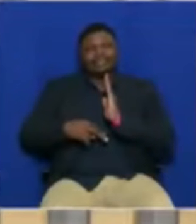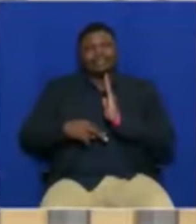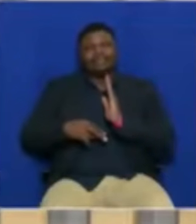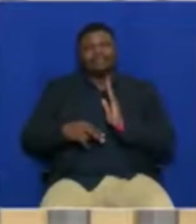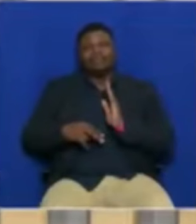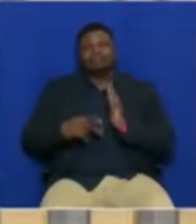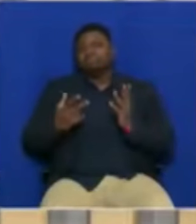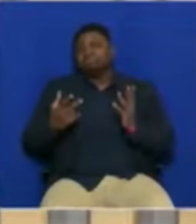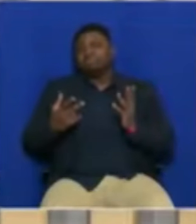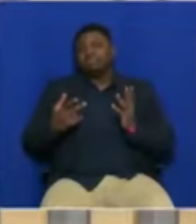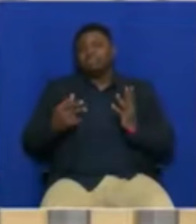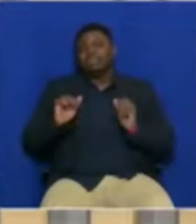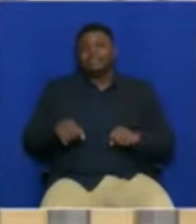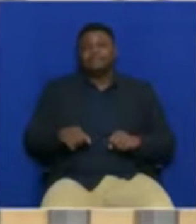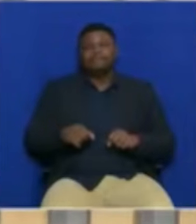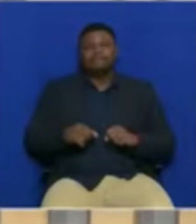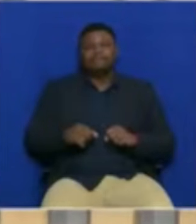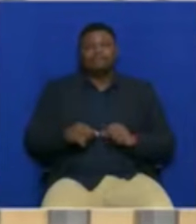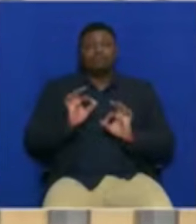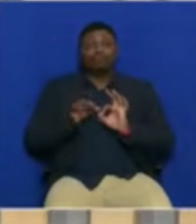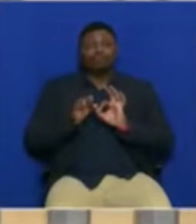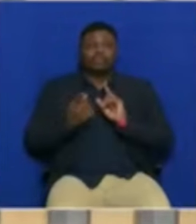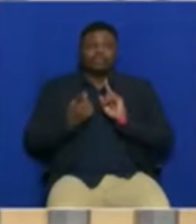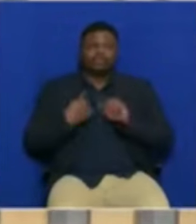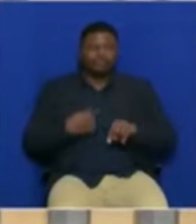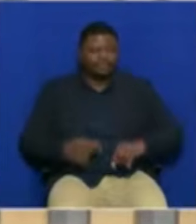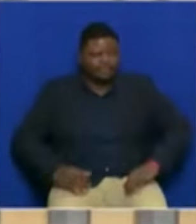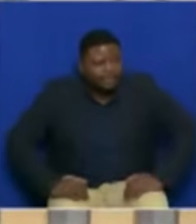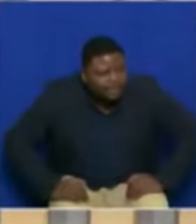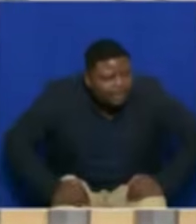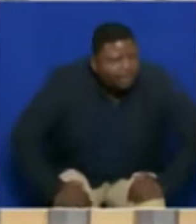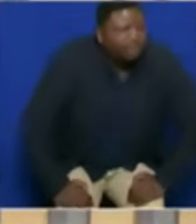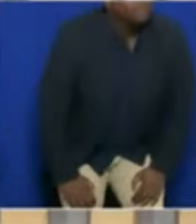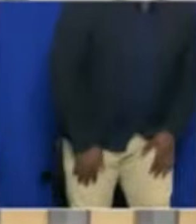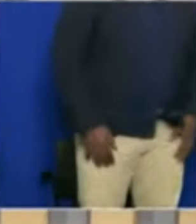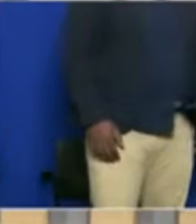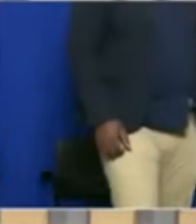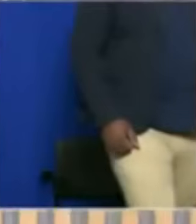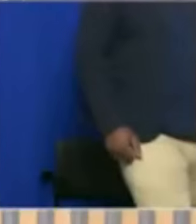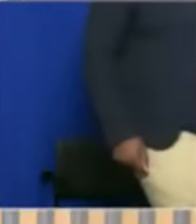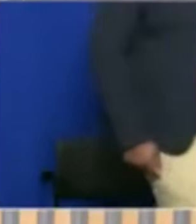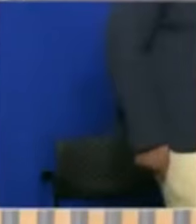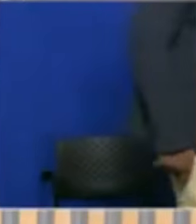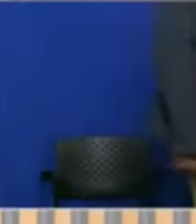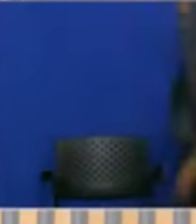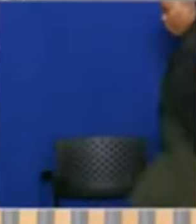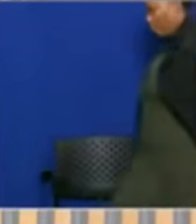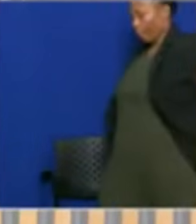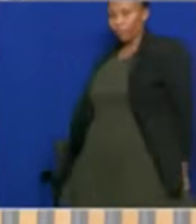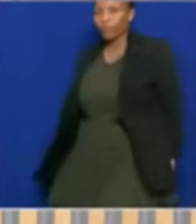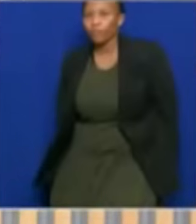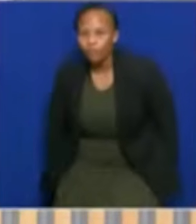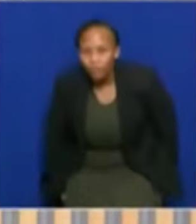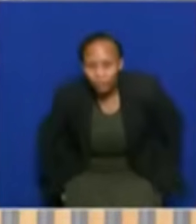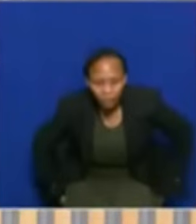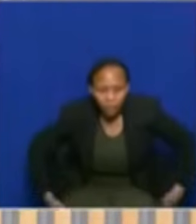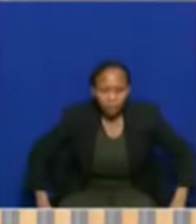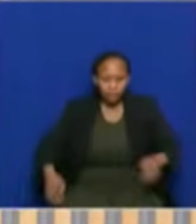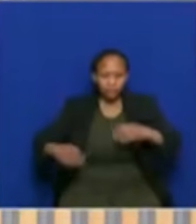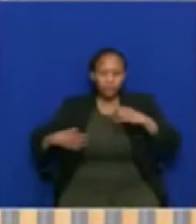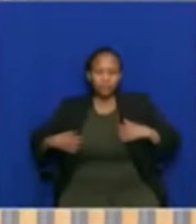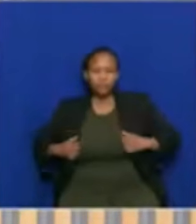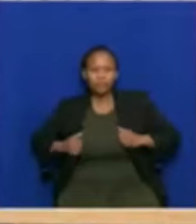I'll be guided by you. Please not. No. Rather, yes. Thank you, sir. It's got a whole lot